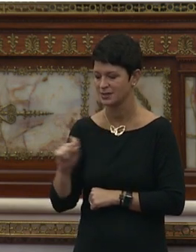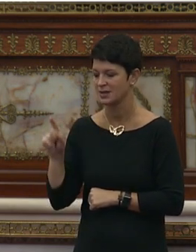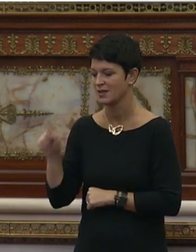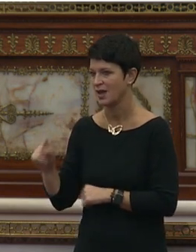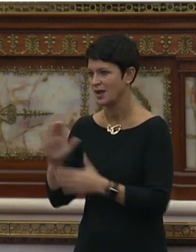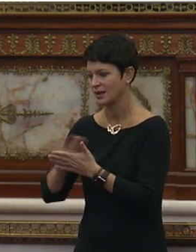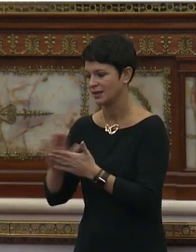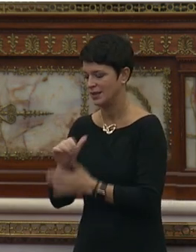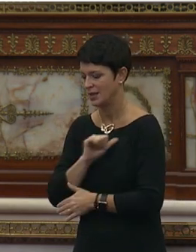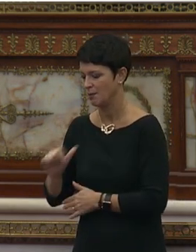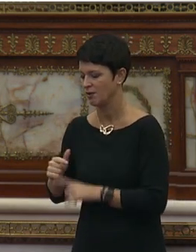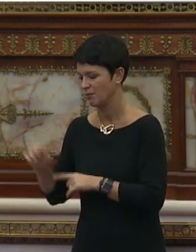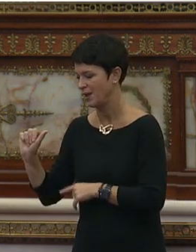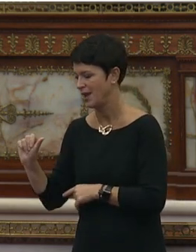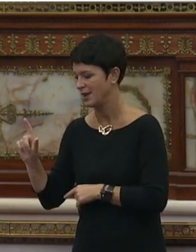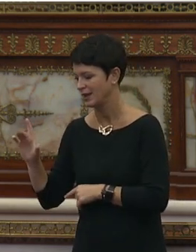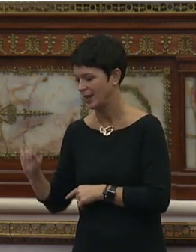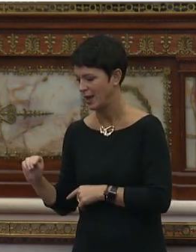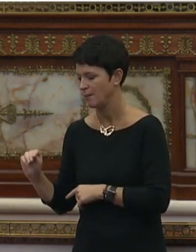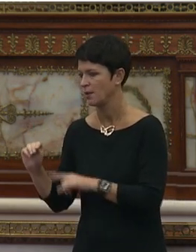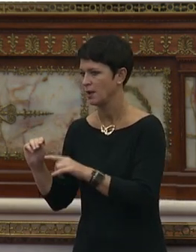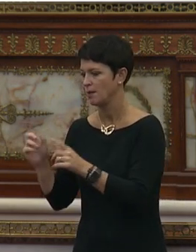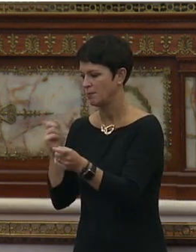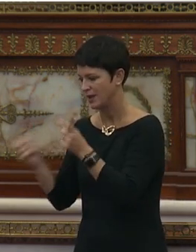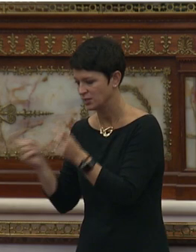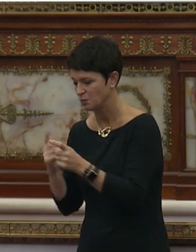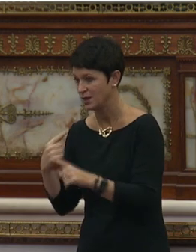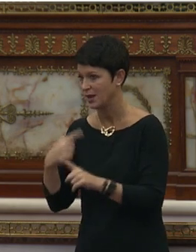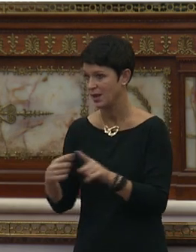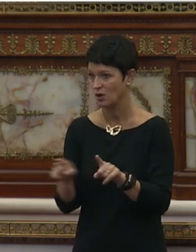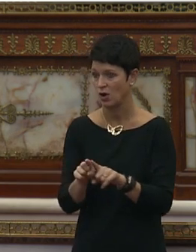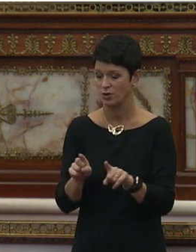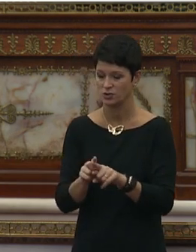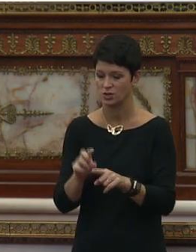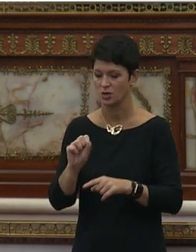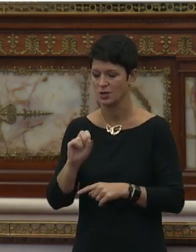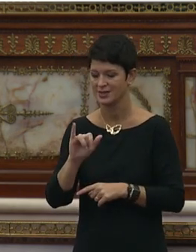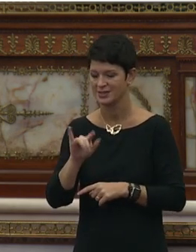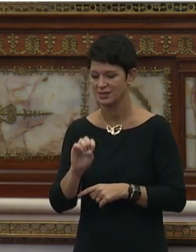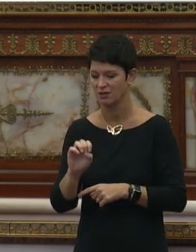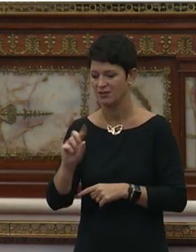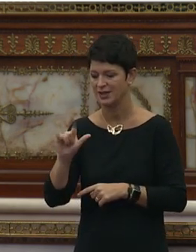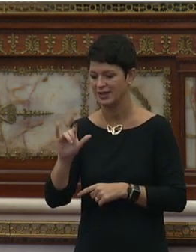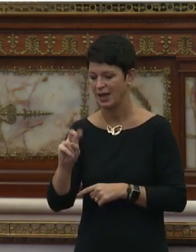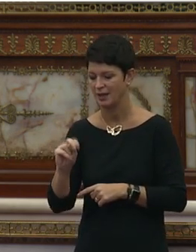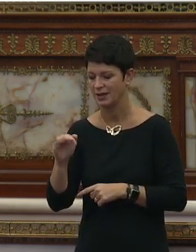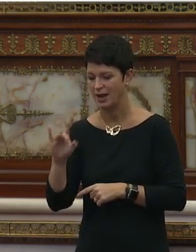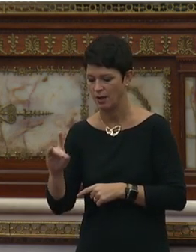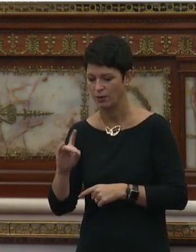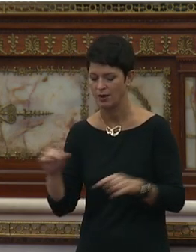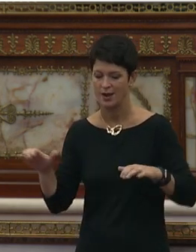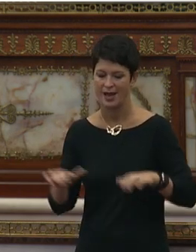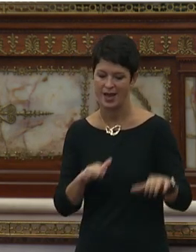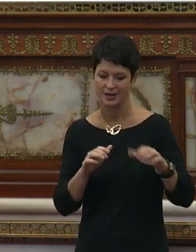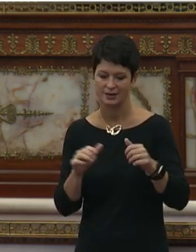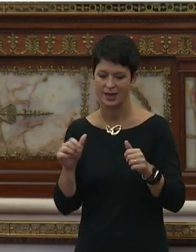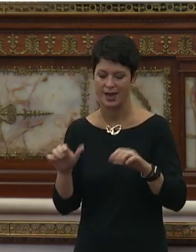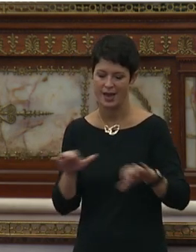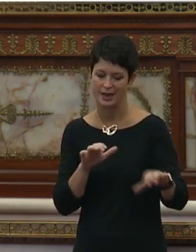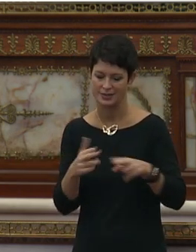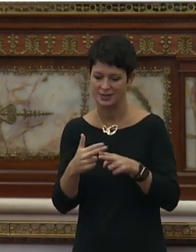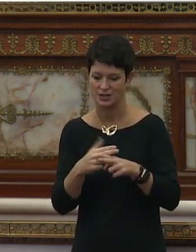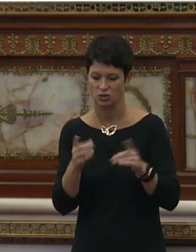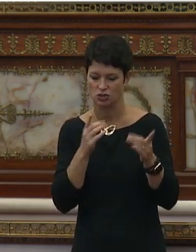from ACAM Management Company. In addition to that, Sylvie Gallant-Howard, our acting director in